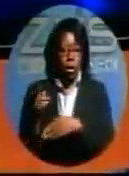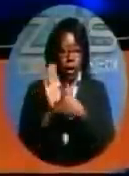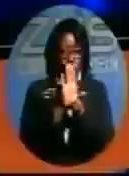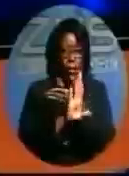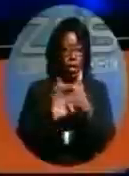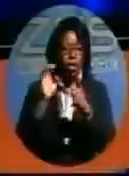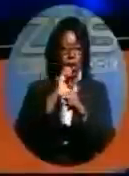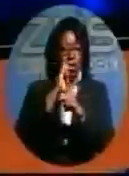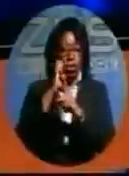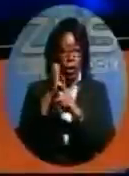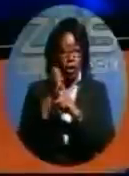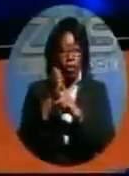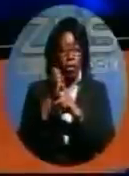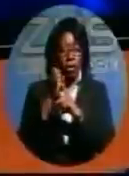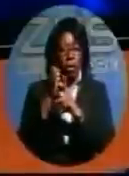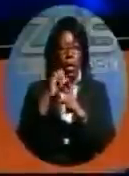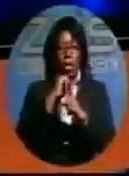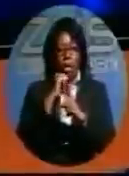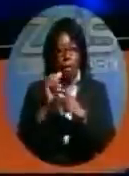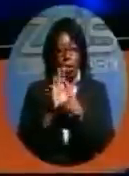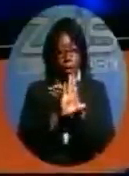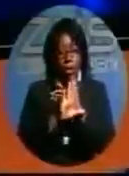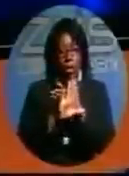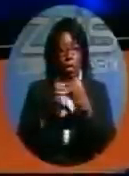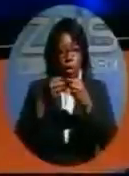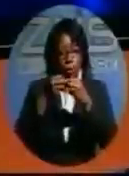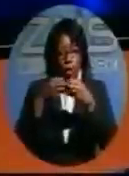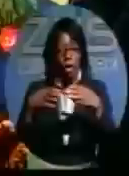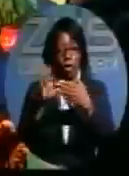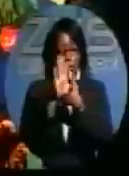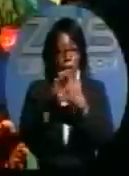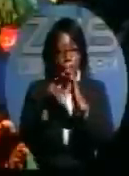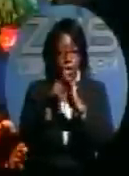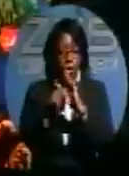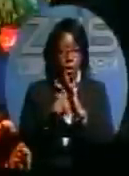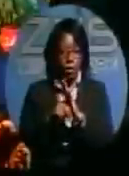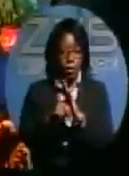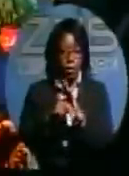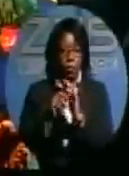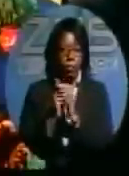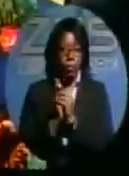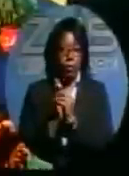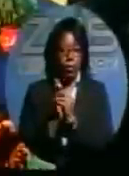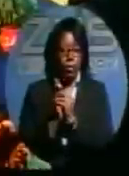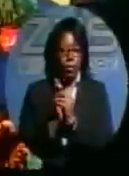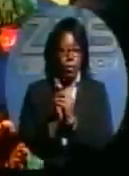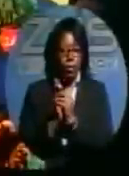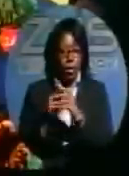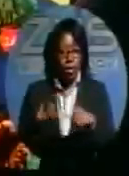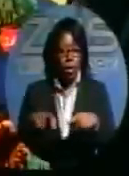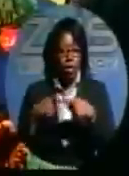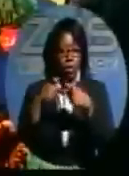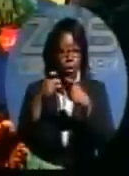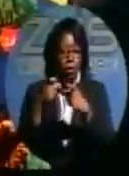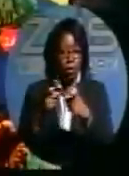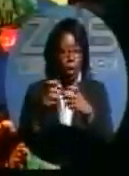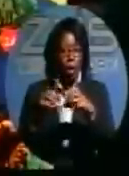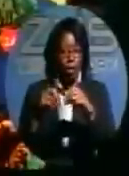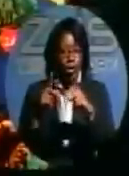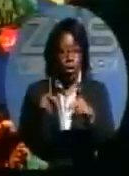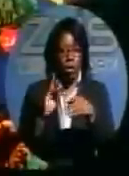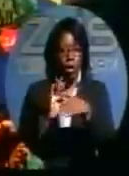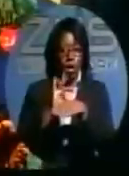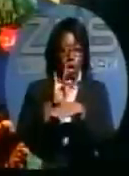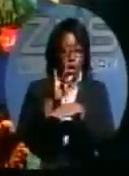advanced without education and enforcement. Are being granted and afforded the opportunity at an